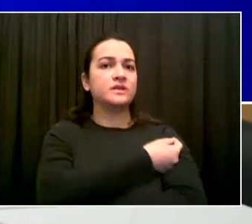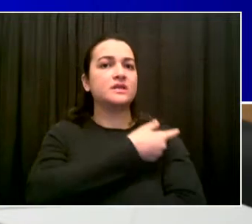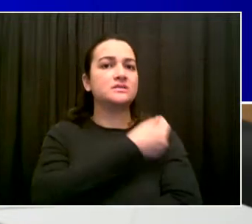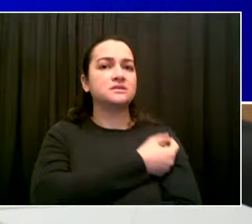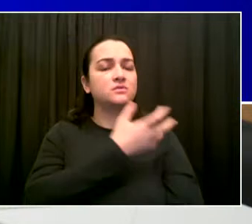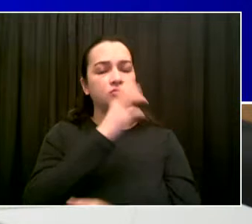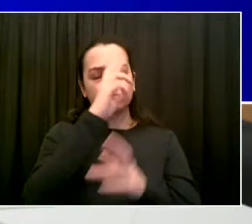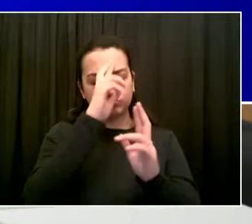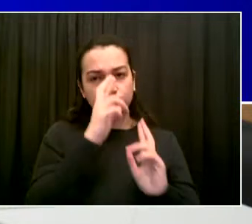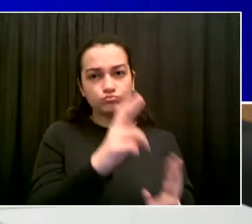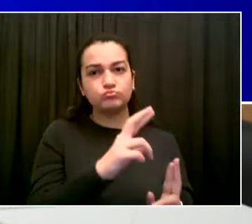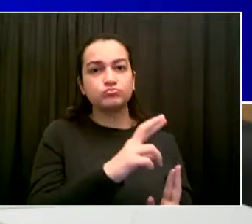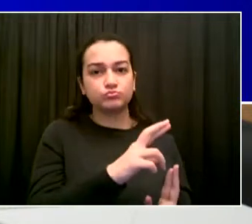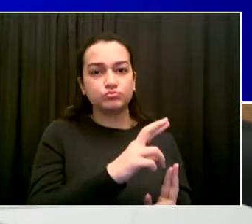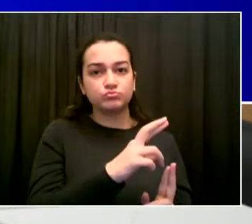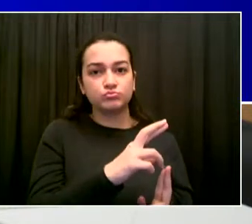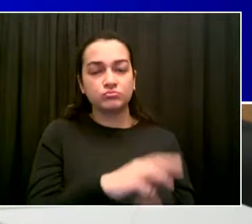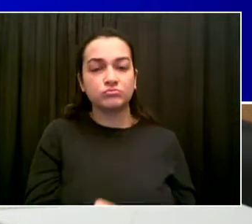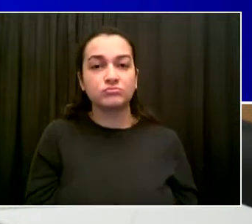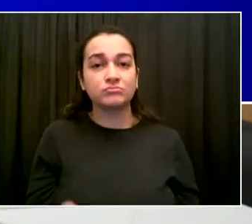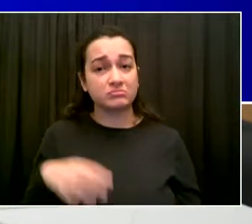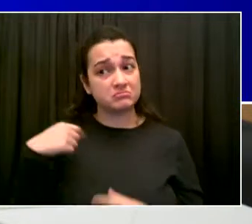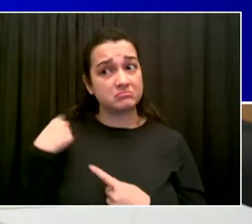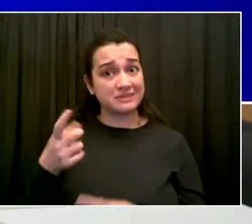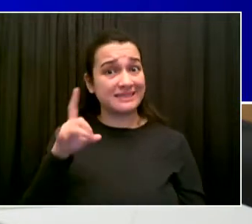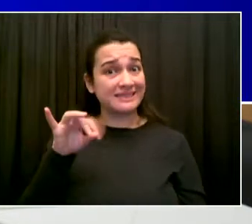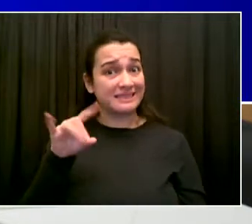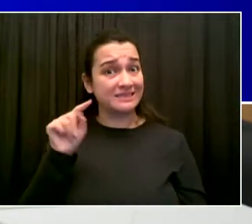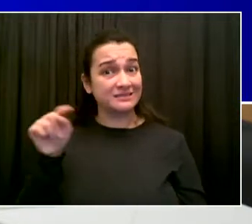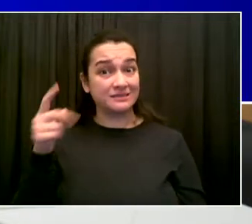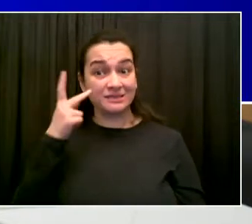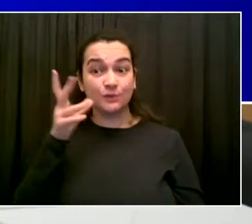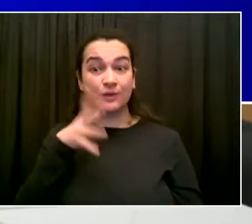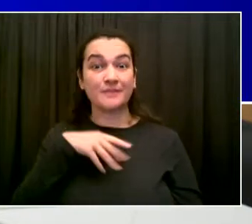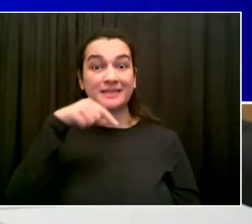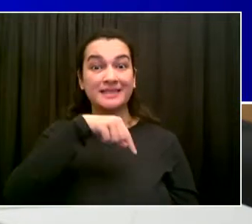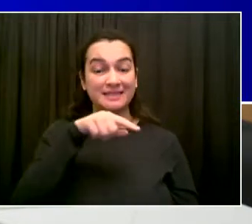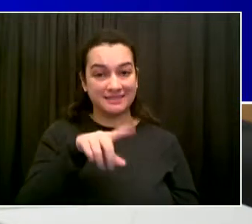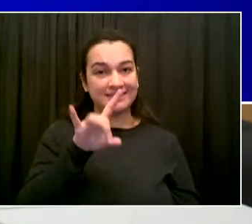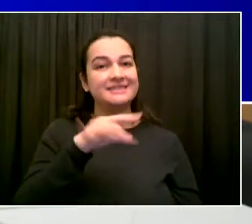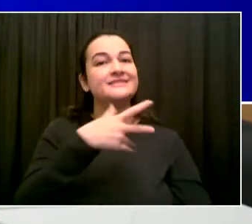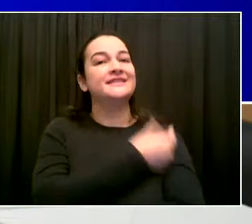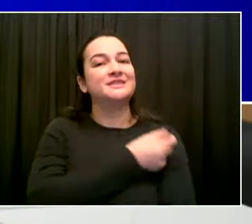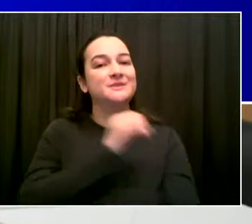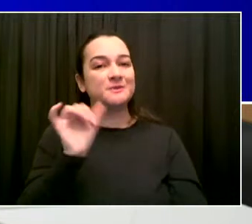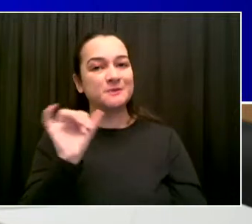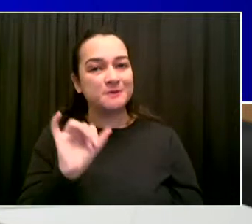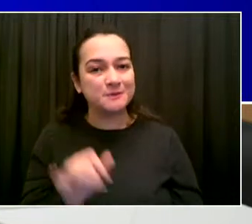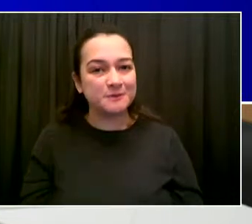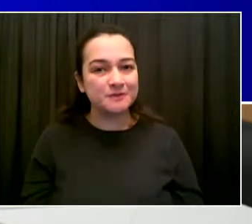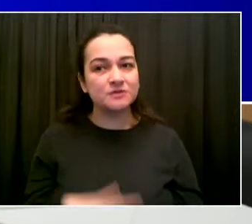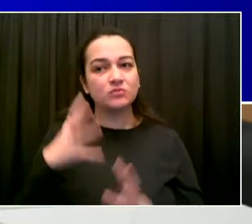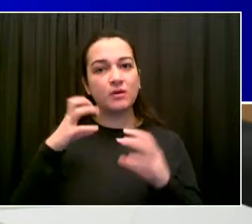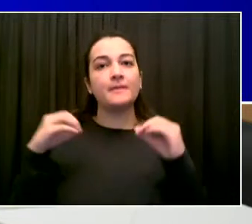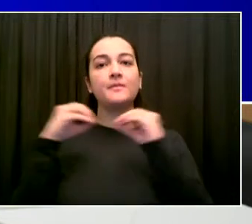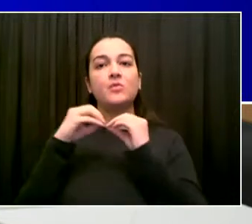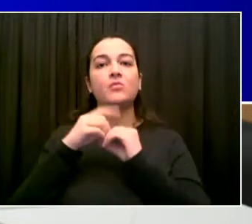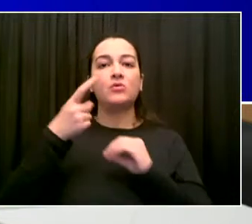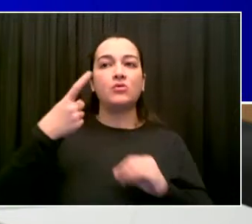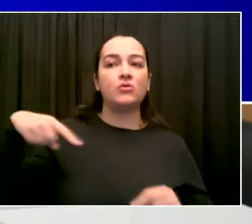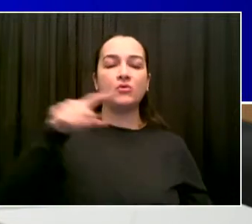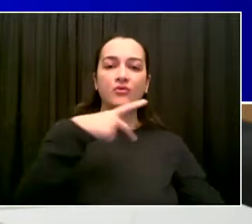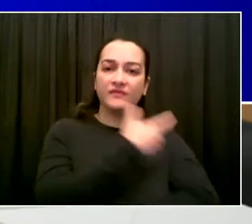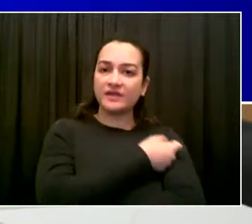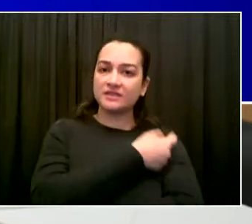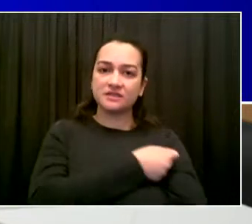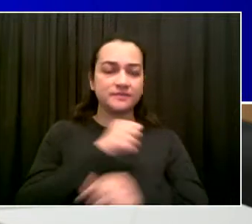and more to come. And the last thing I want to say about this is when I spoke with some of the survivors at the